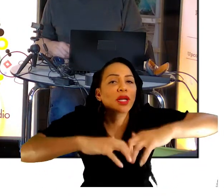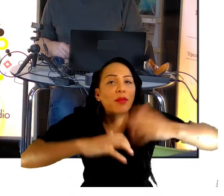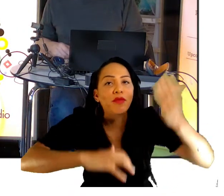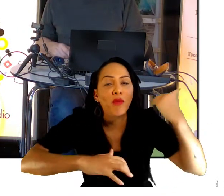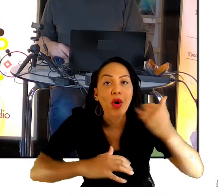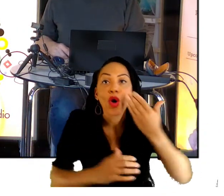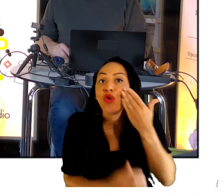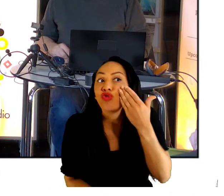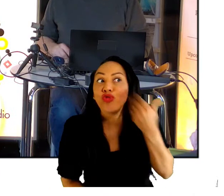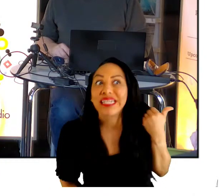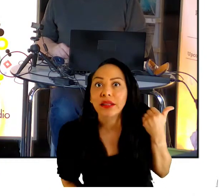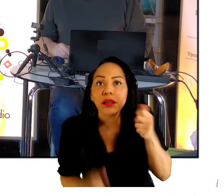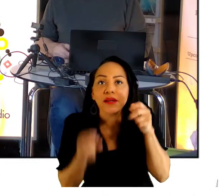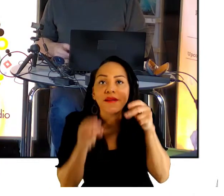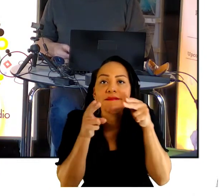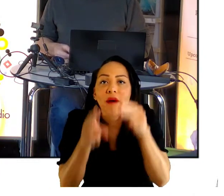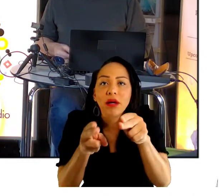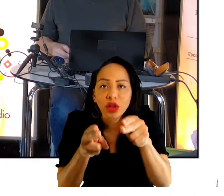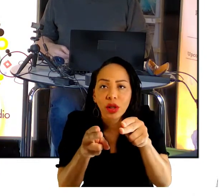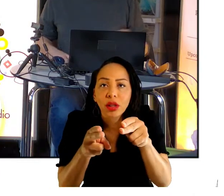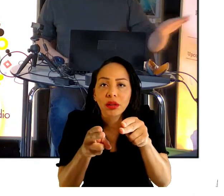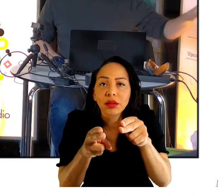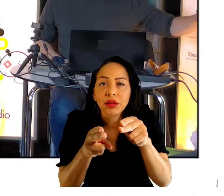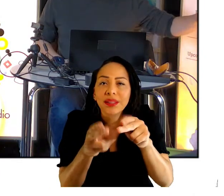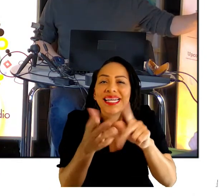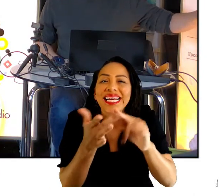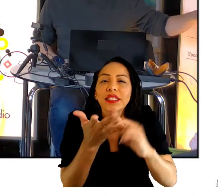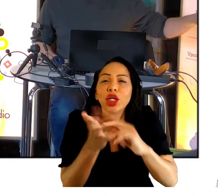stable. So we haven't had to fall back on that.